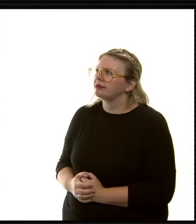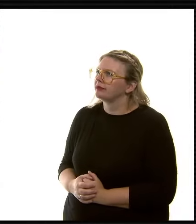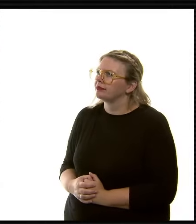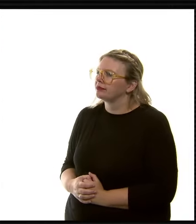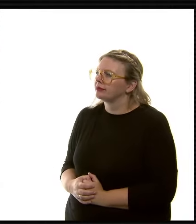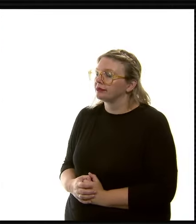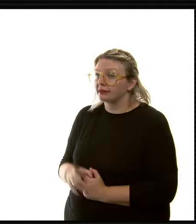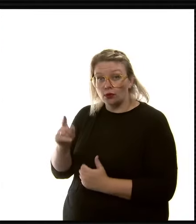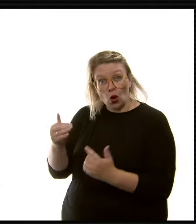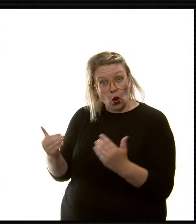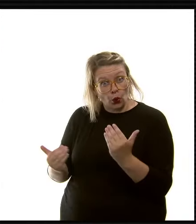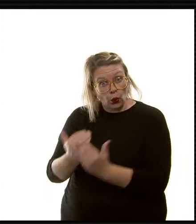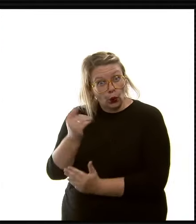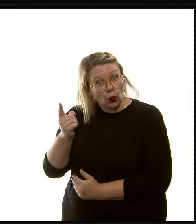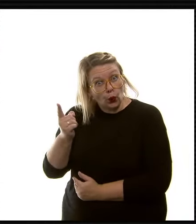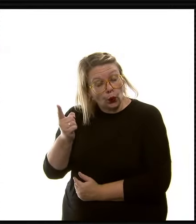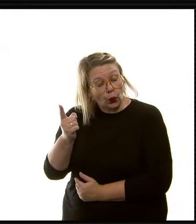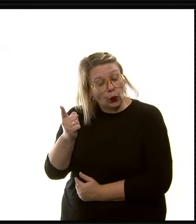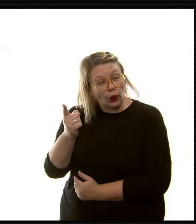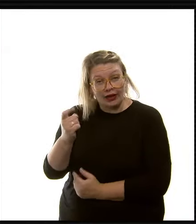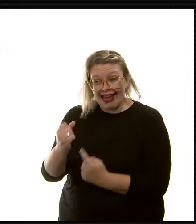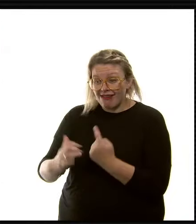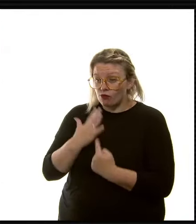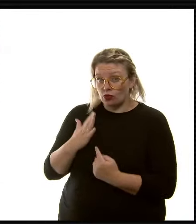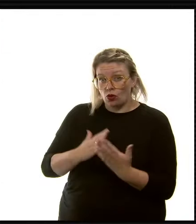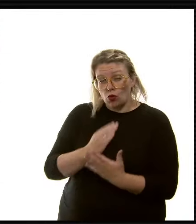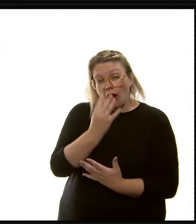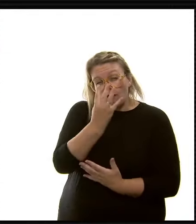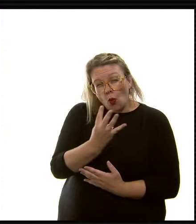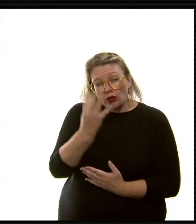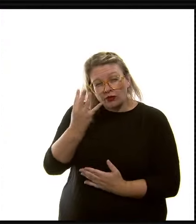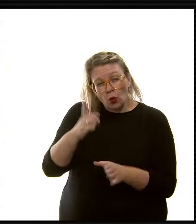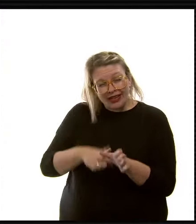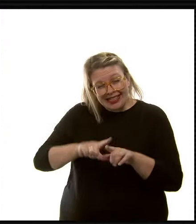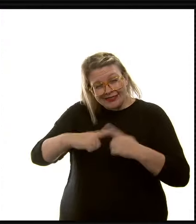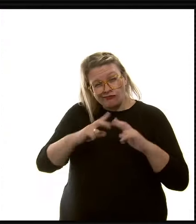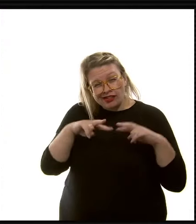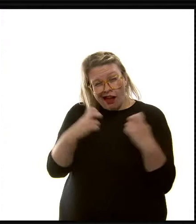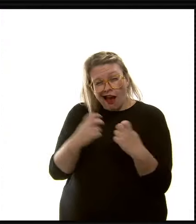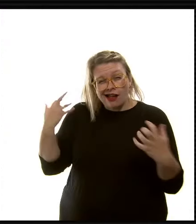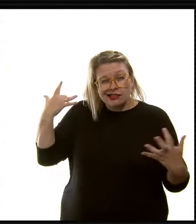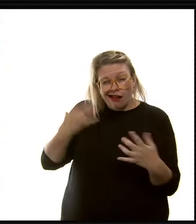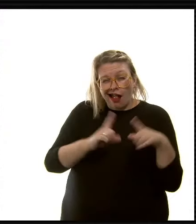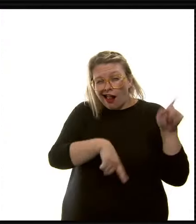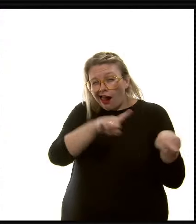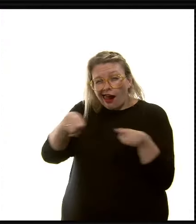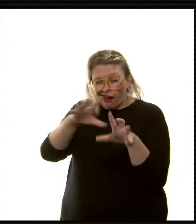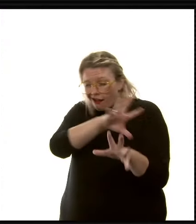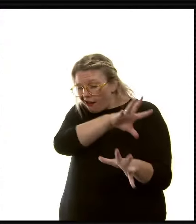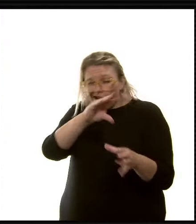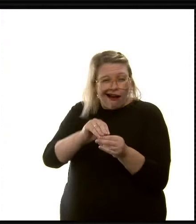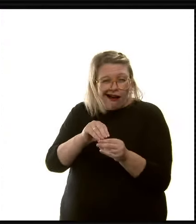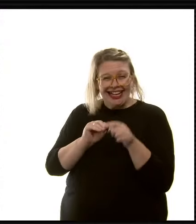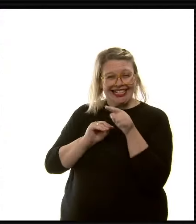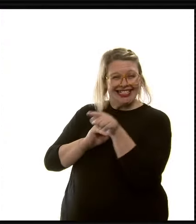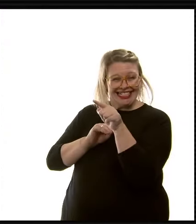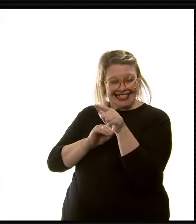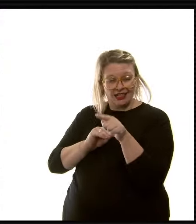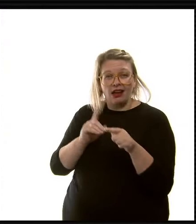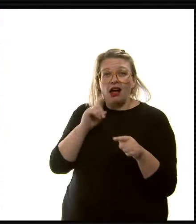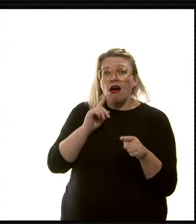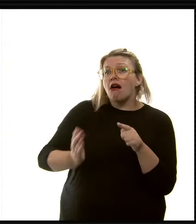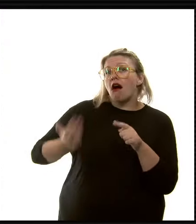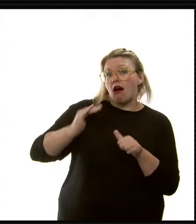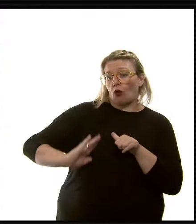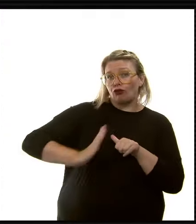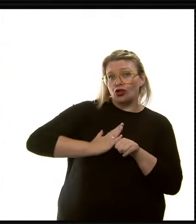castle that's been inspired by the 44 years of LEGO castles that have come before it. So we've taken inspiration from the original Yellow Castle,